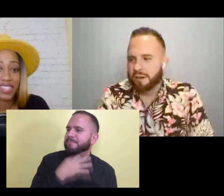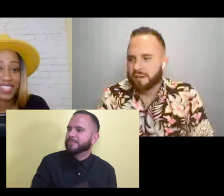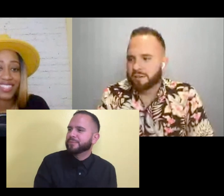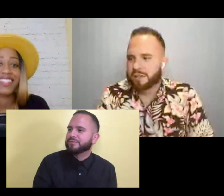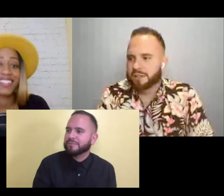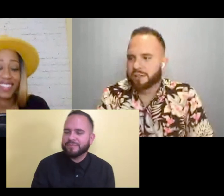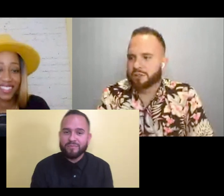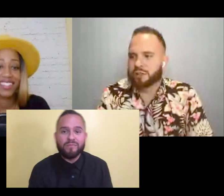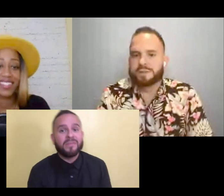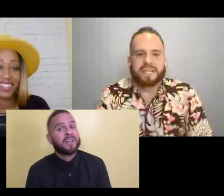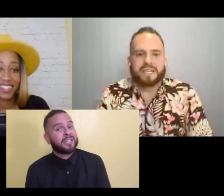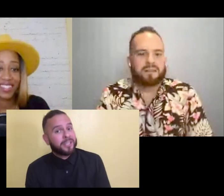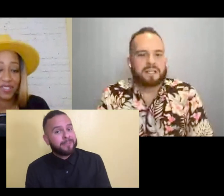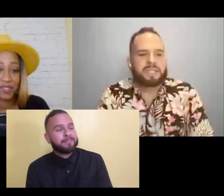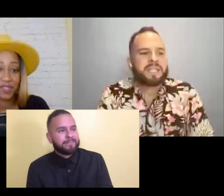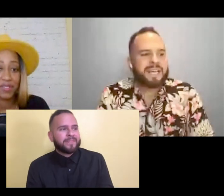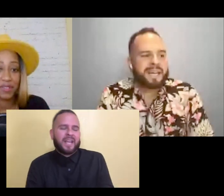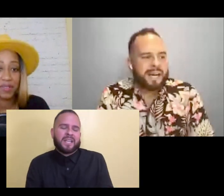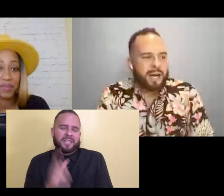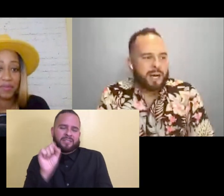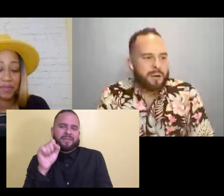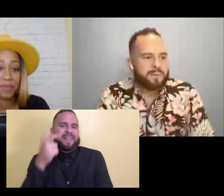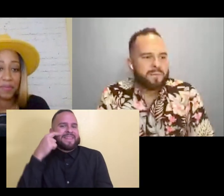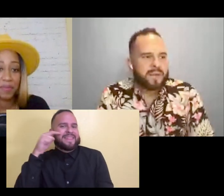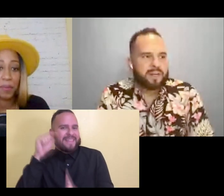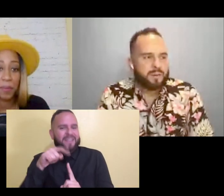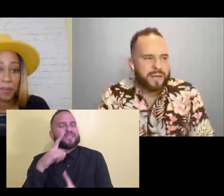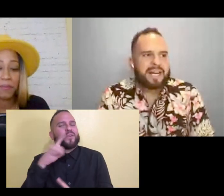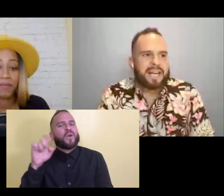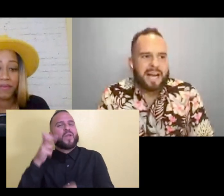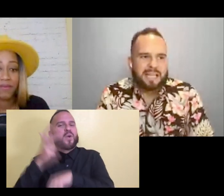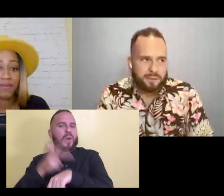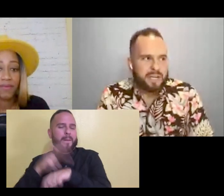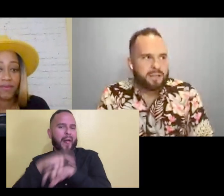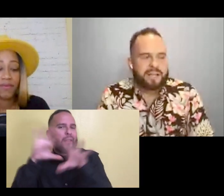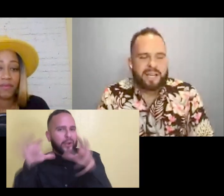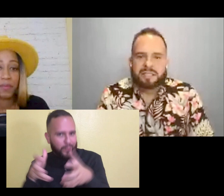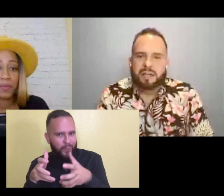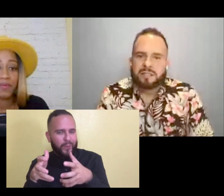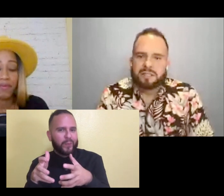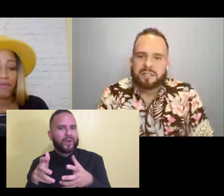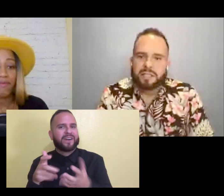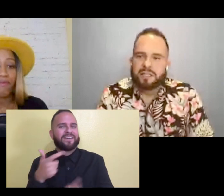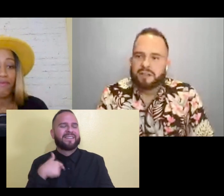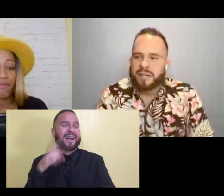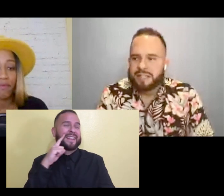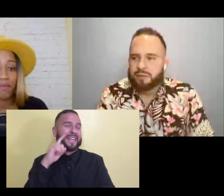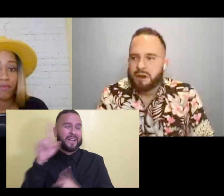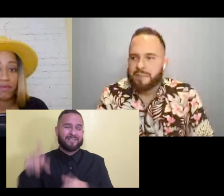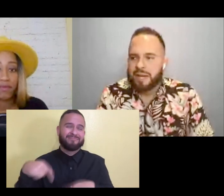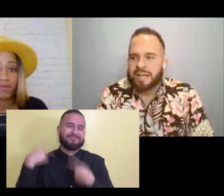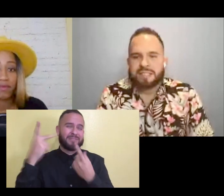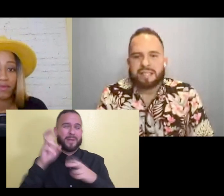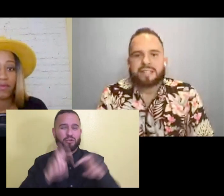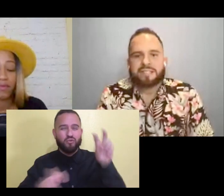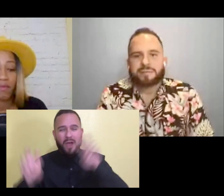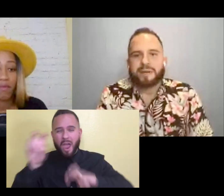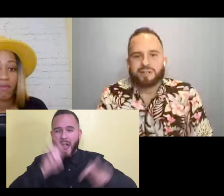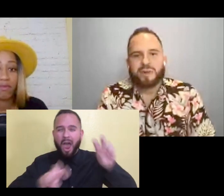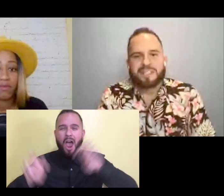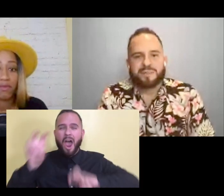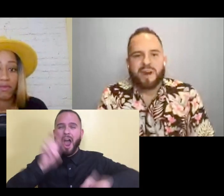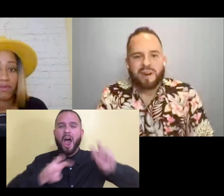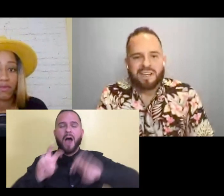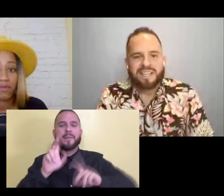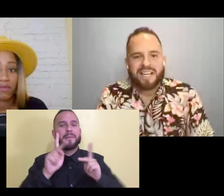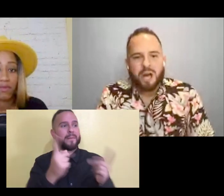all of the trips that I've done, and when I get asked, which I do get asked constantly, I think Guatemala has like such a special place